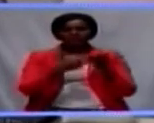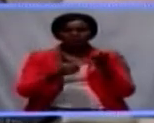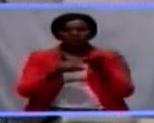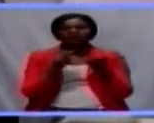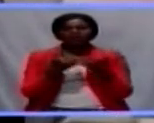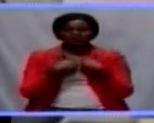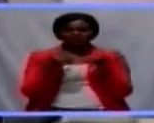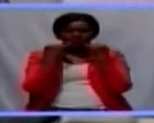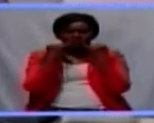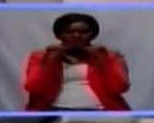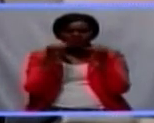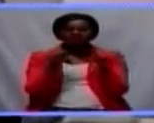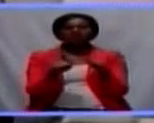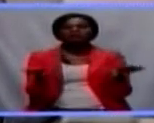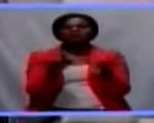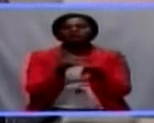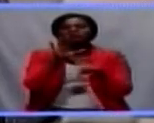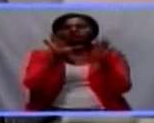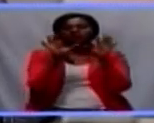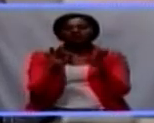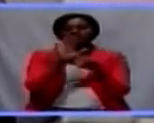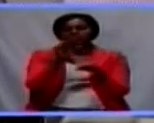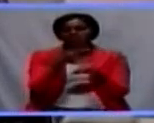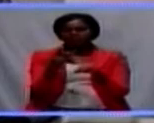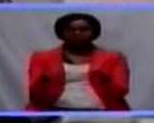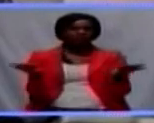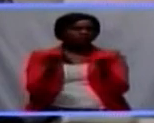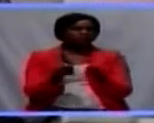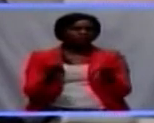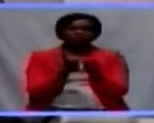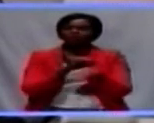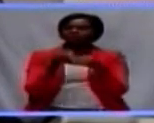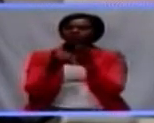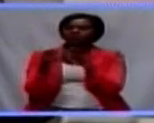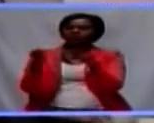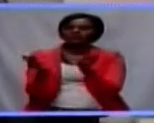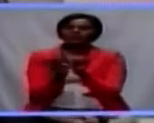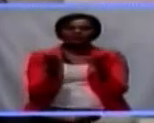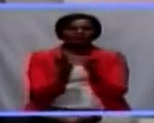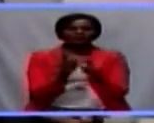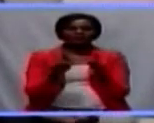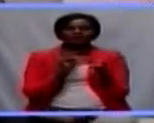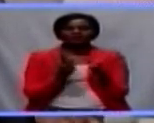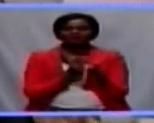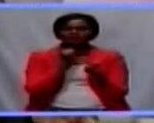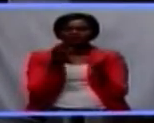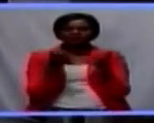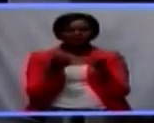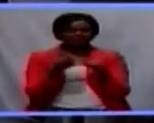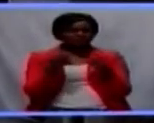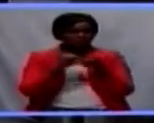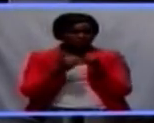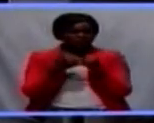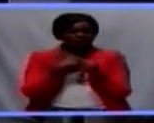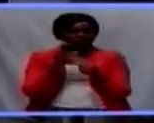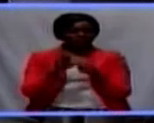information. We could have closed their accounts, we could have seized their properties, we could have closed their premises, But we didn't want to do that. But isn't that where the problem is?